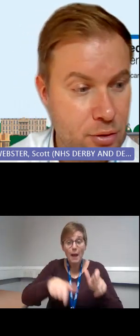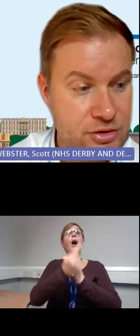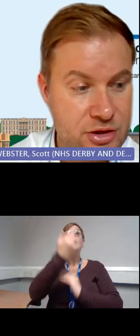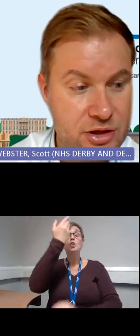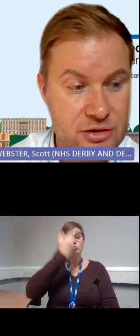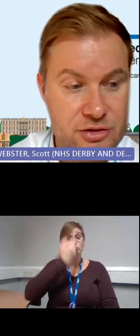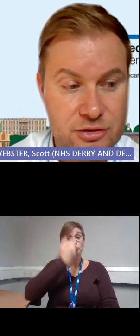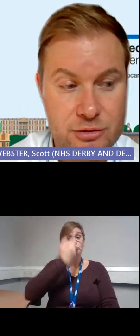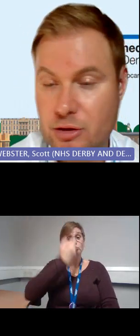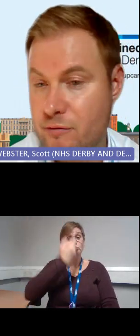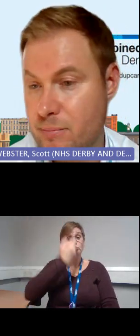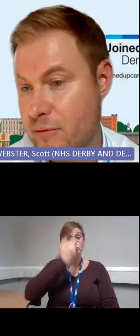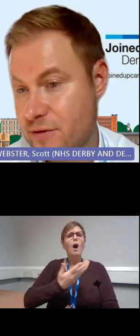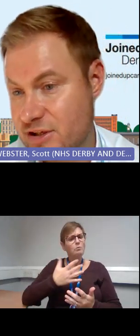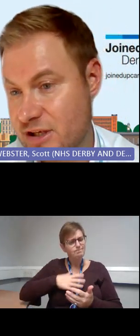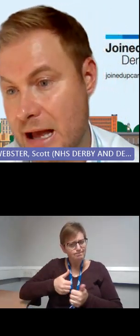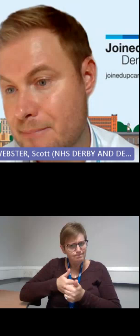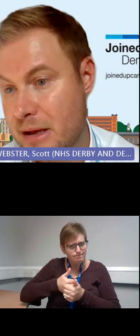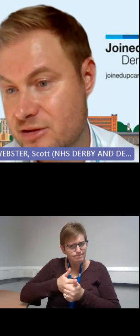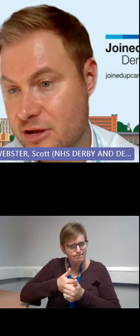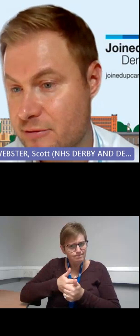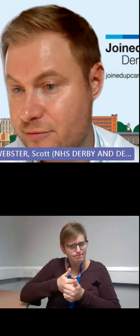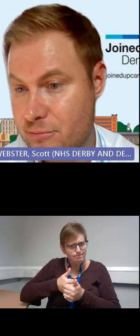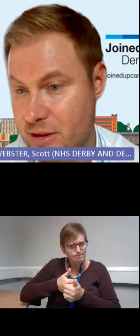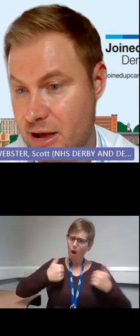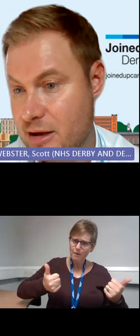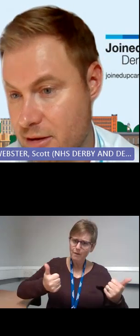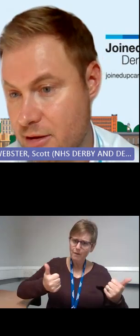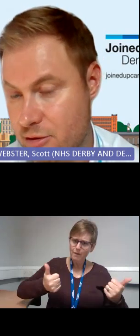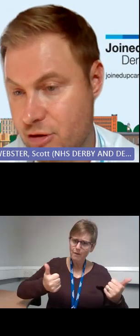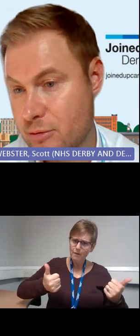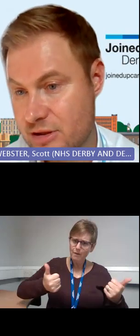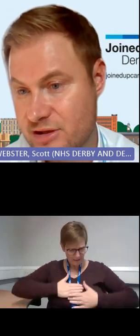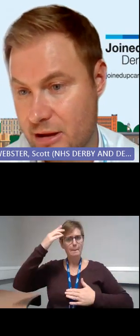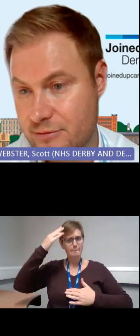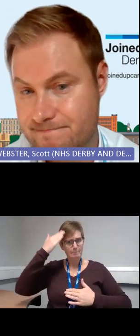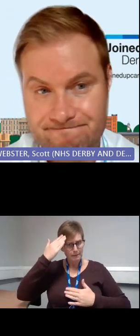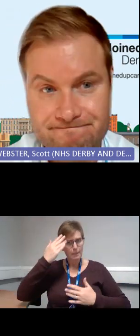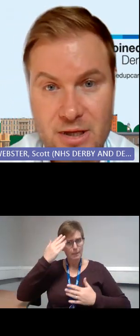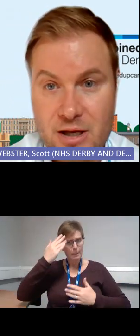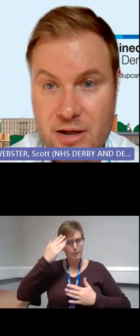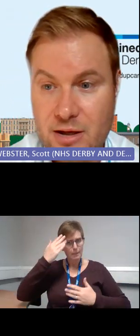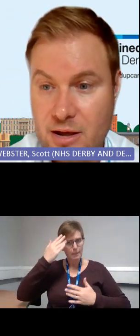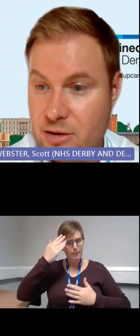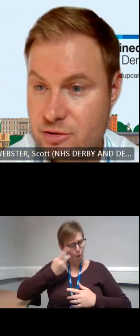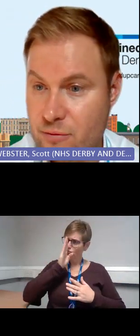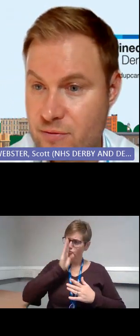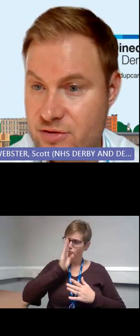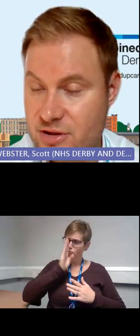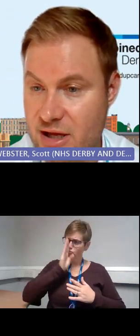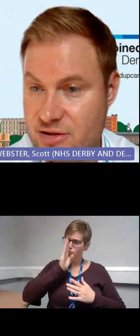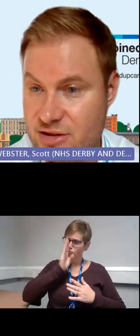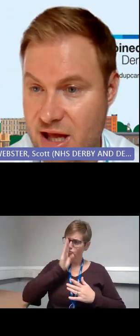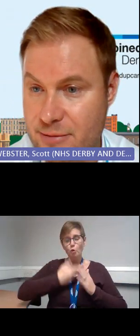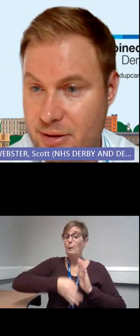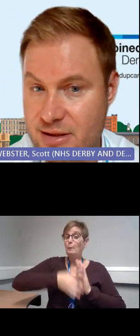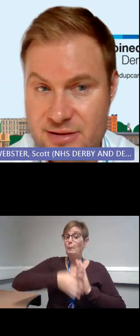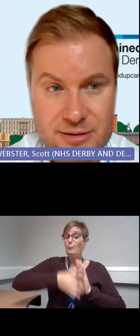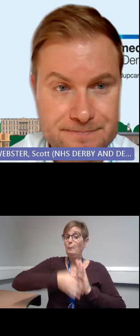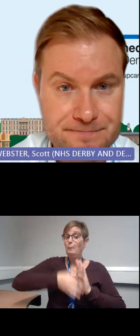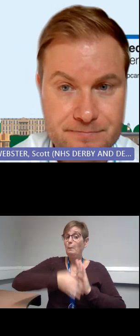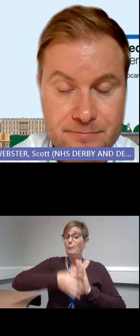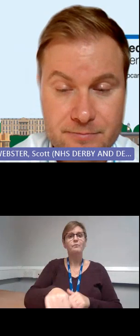are supported to recover both physically and mentally from their stroke itself. So if we move on to the next